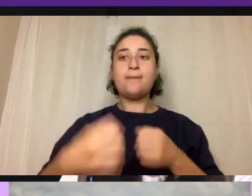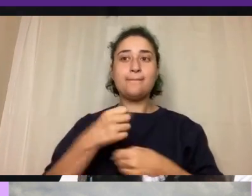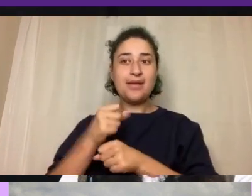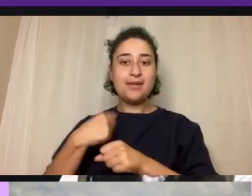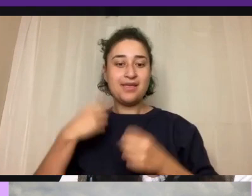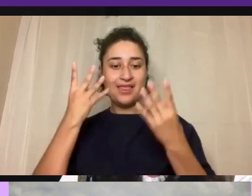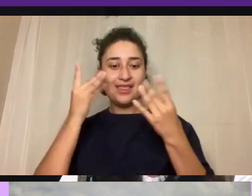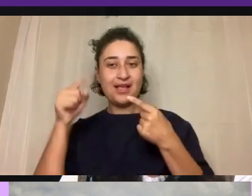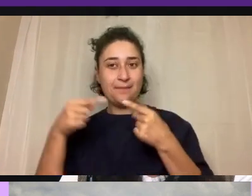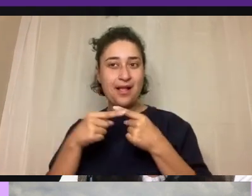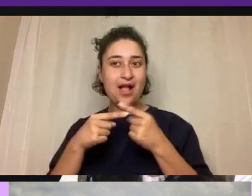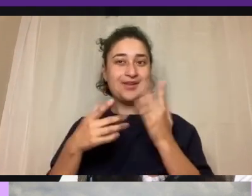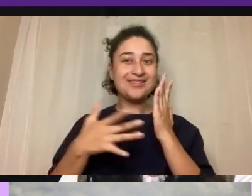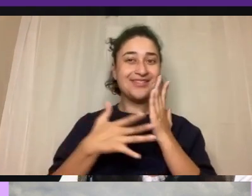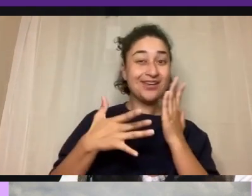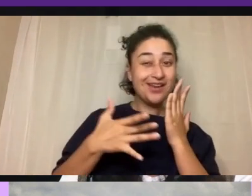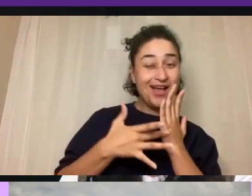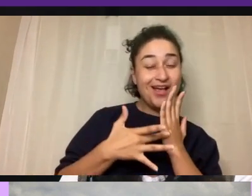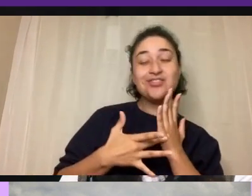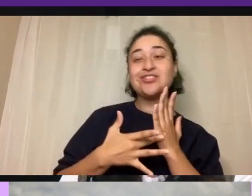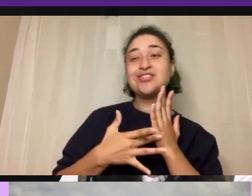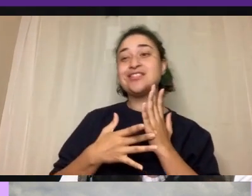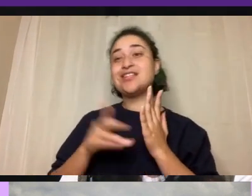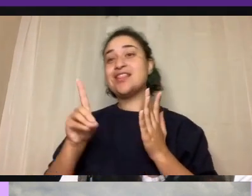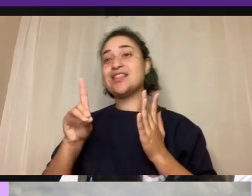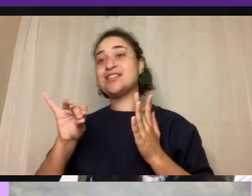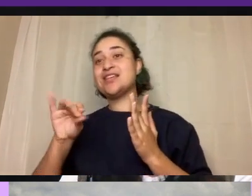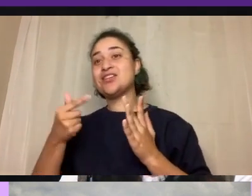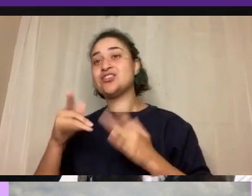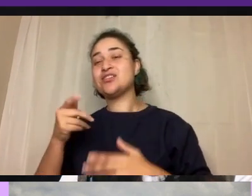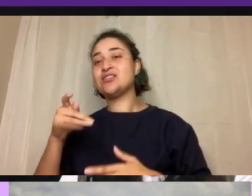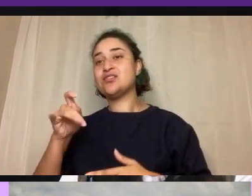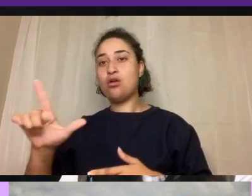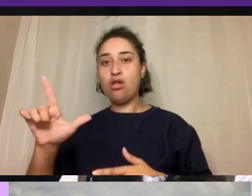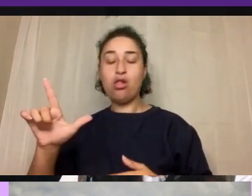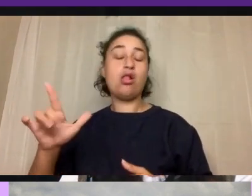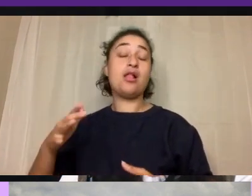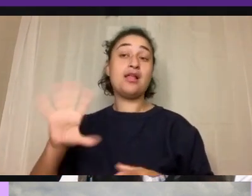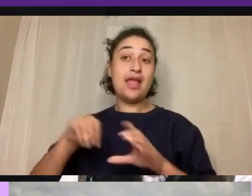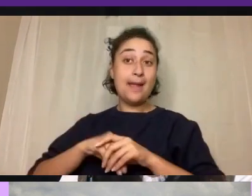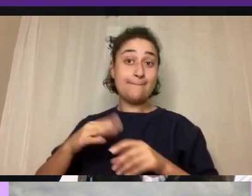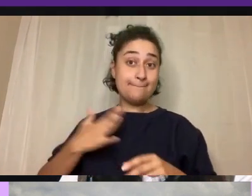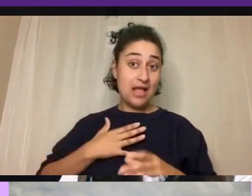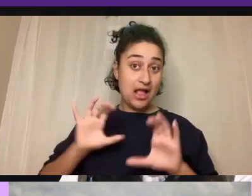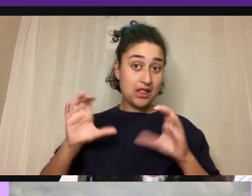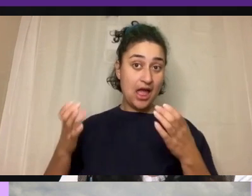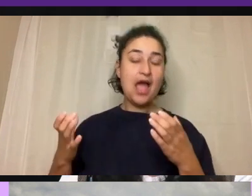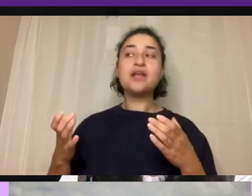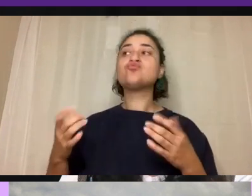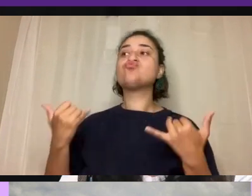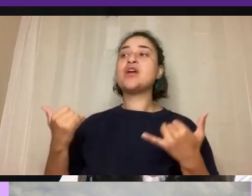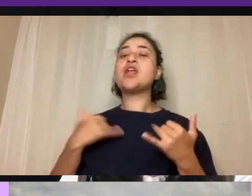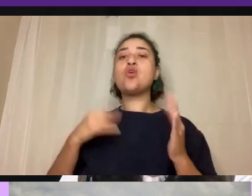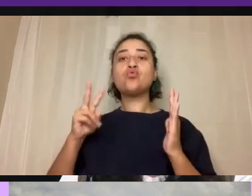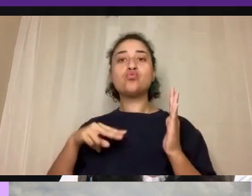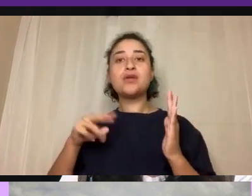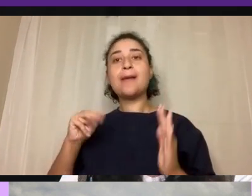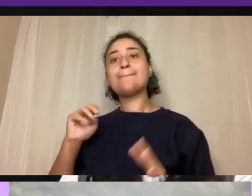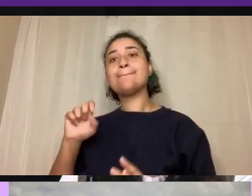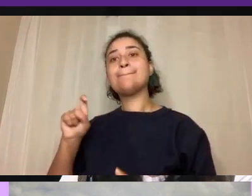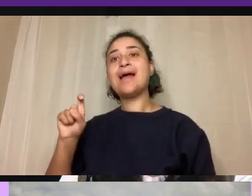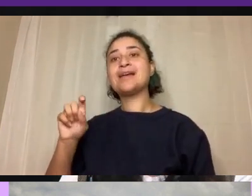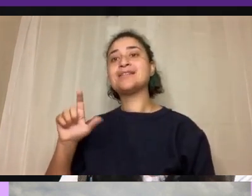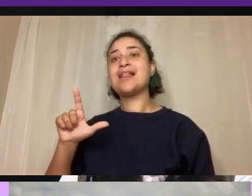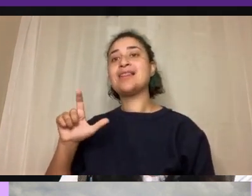can do. And in my class, in my capacity as a teacher, we're reading Max Lebron's work,